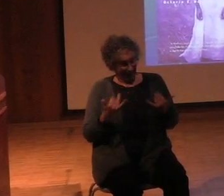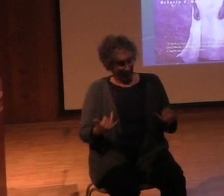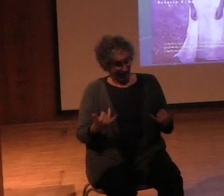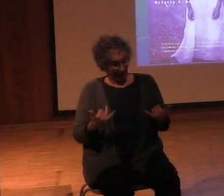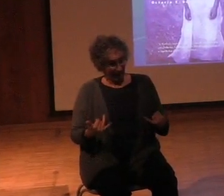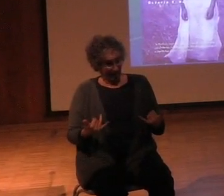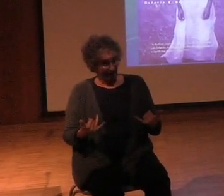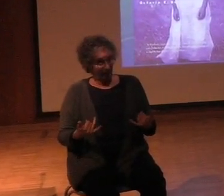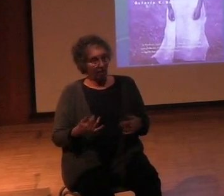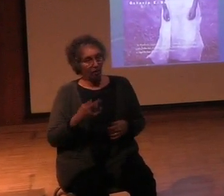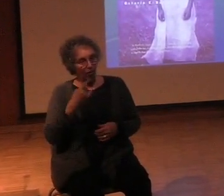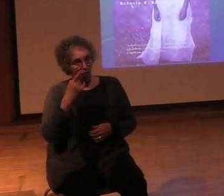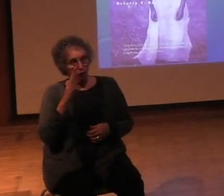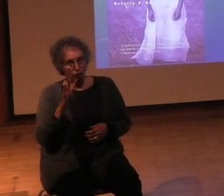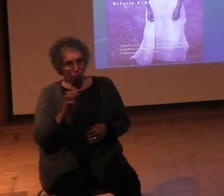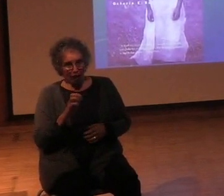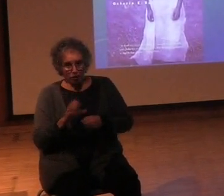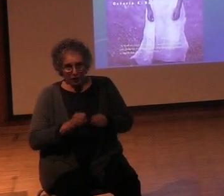400 years.